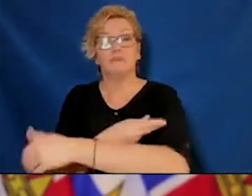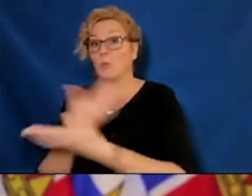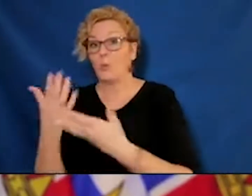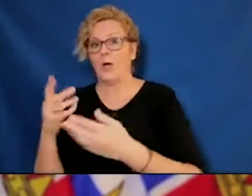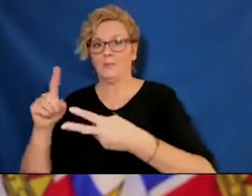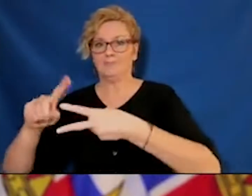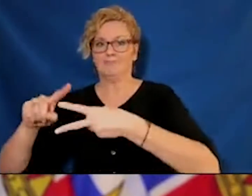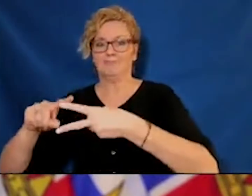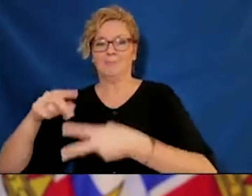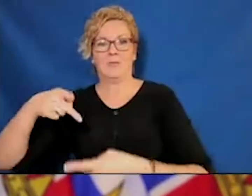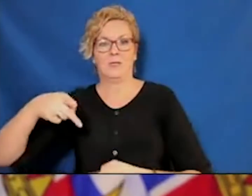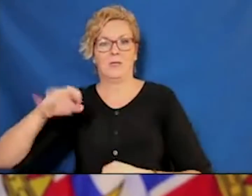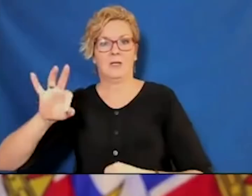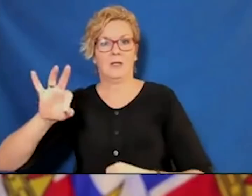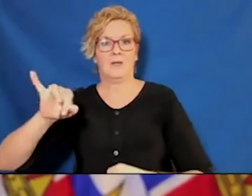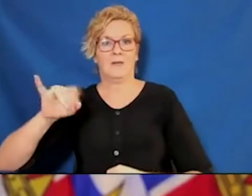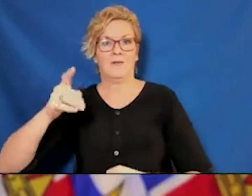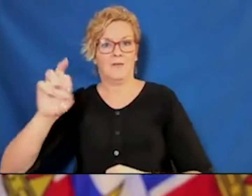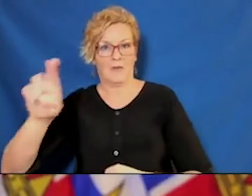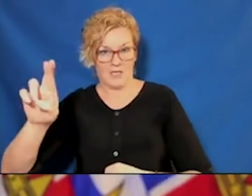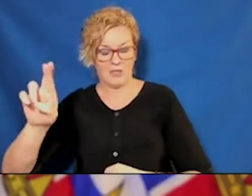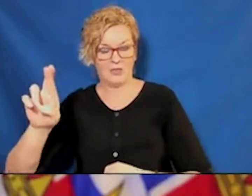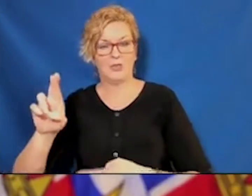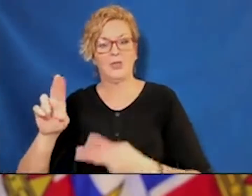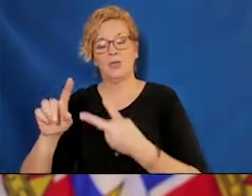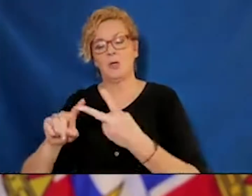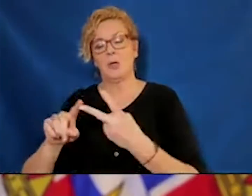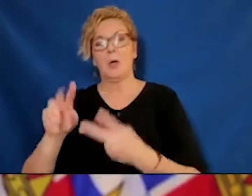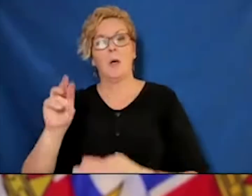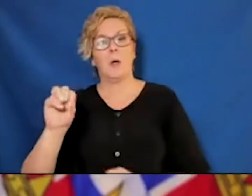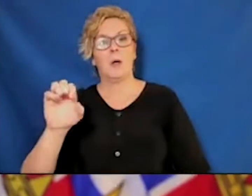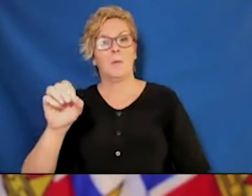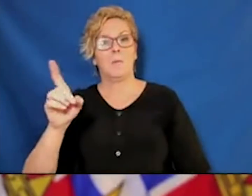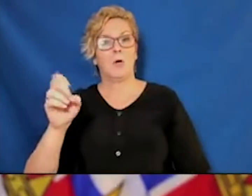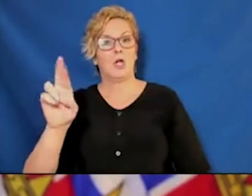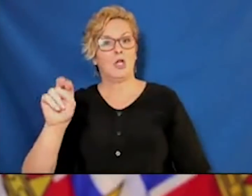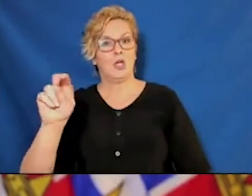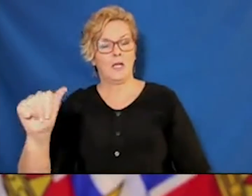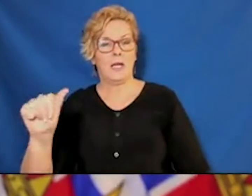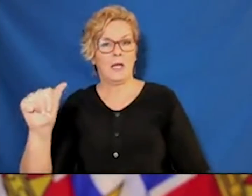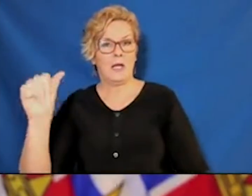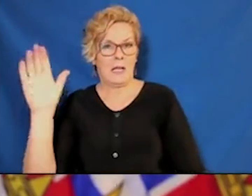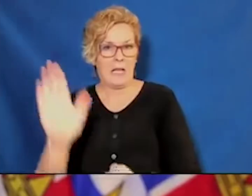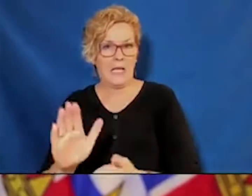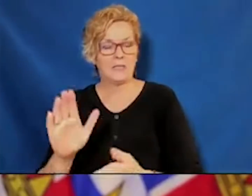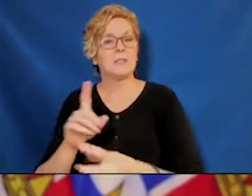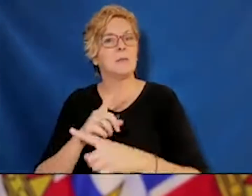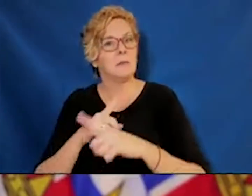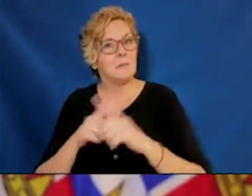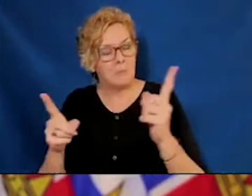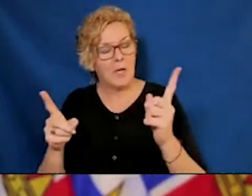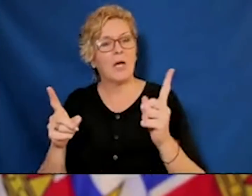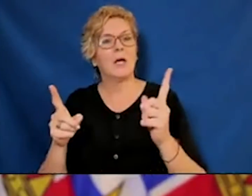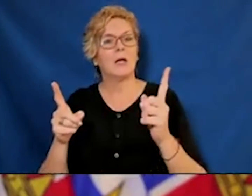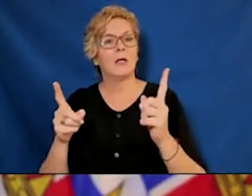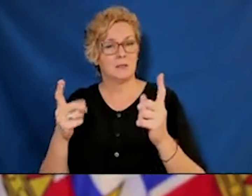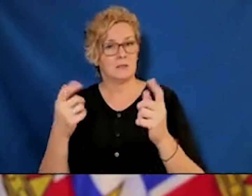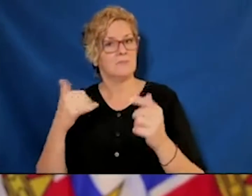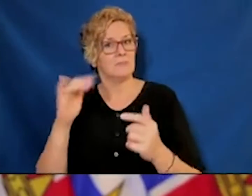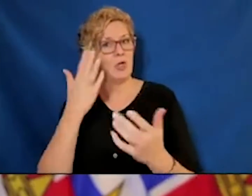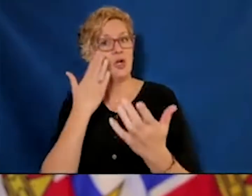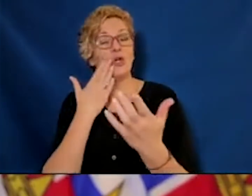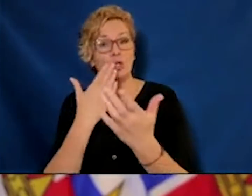what we've been able to deploy to many of the more remote or isolated communities, including some First